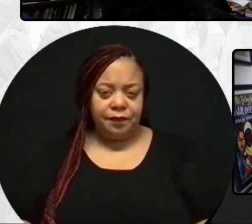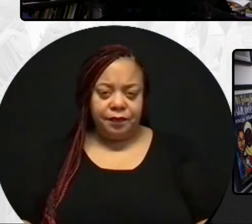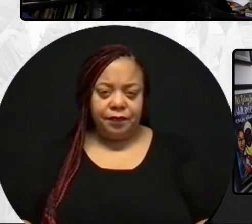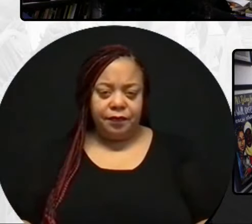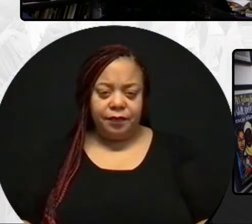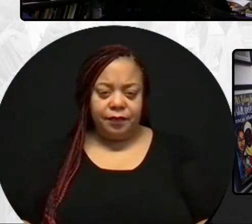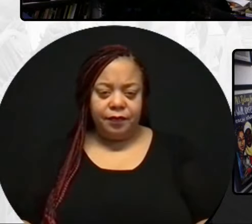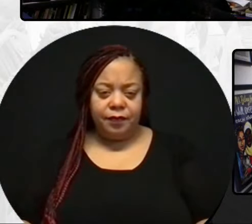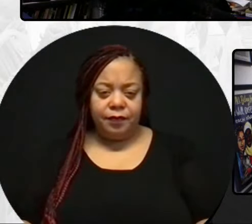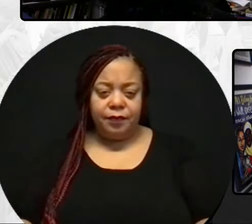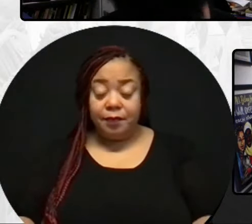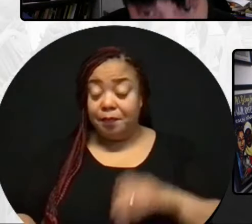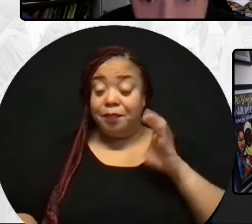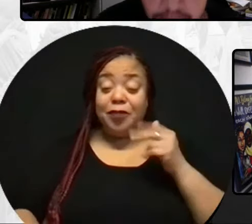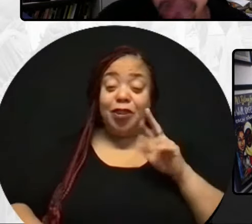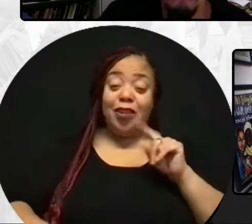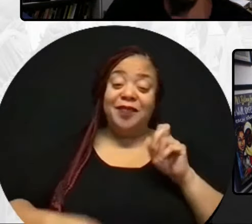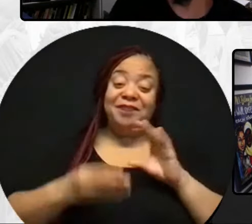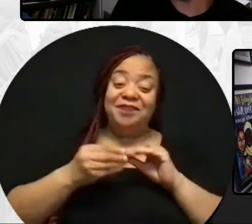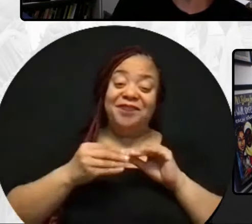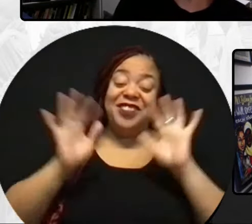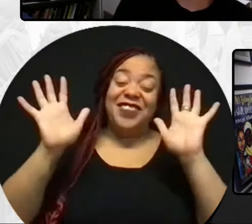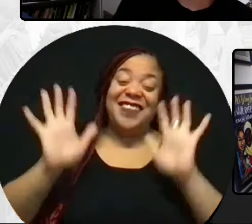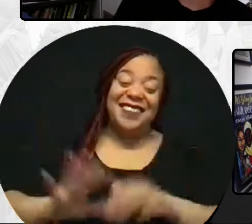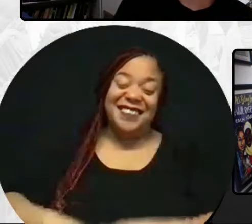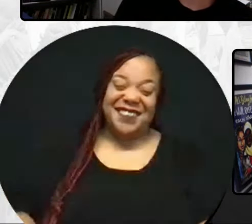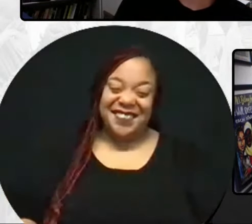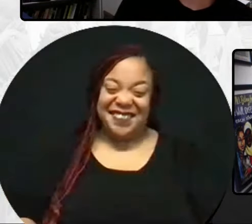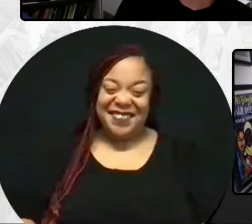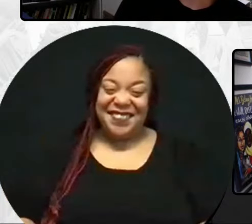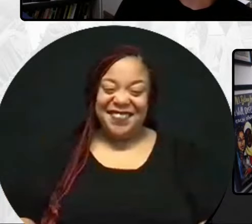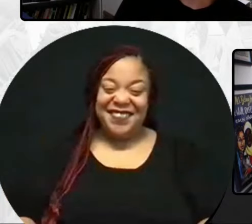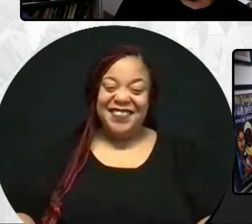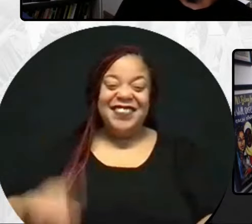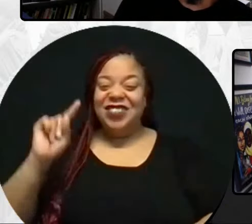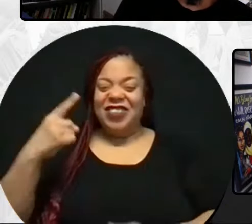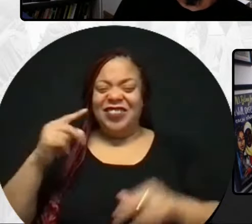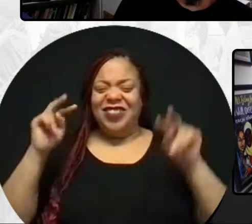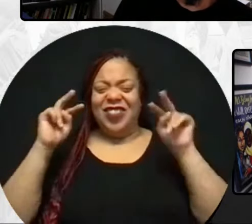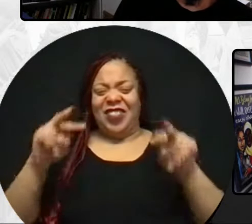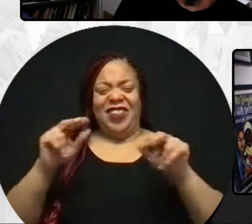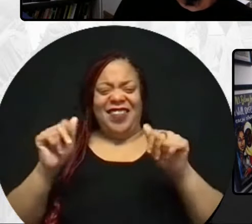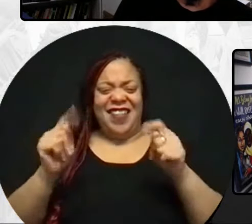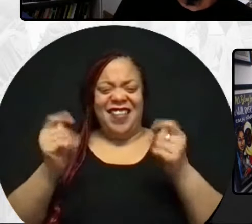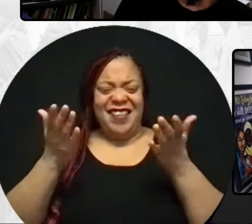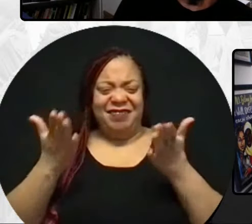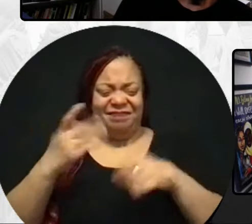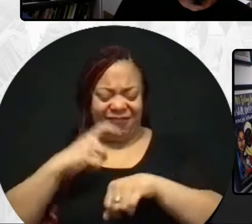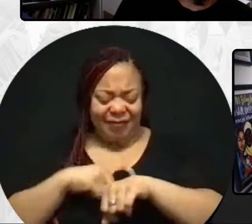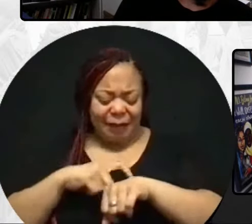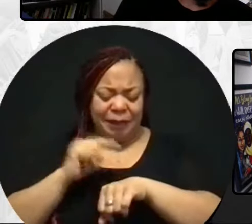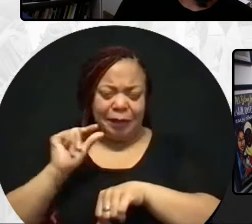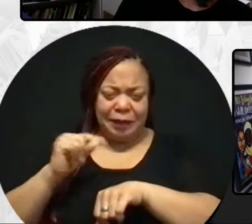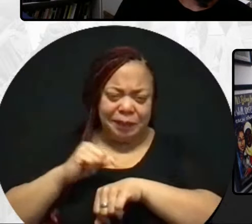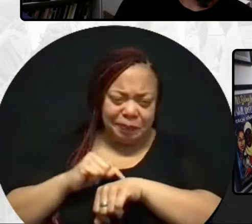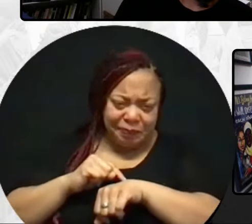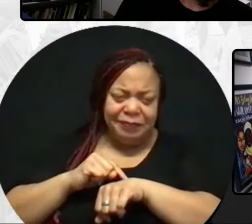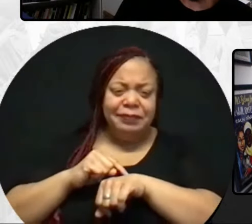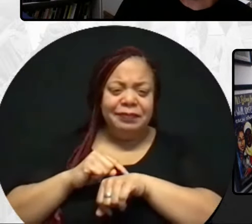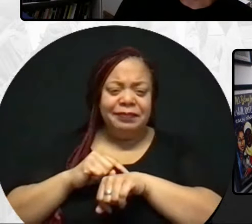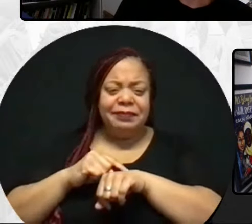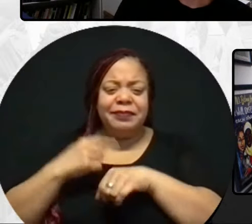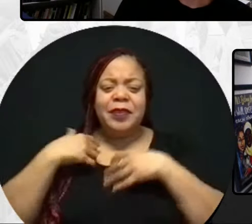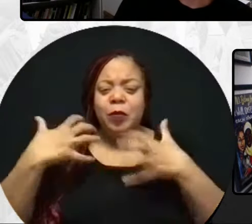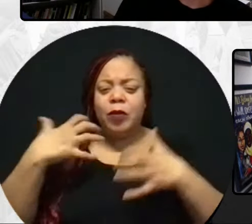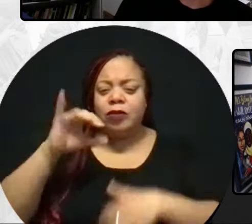Great. Just looking at the time a little bit, I want JT and BP to kind